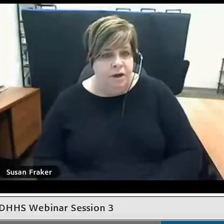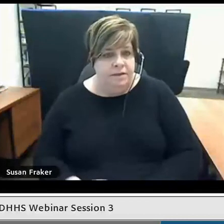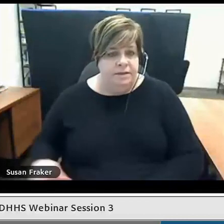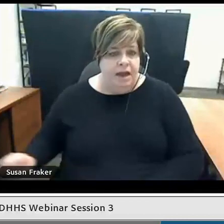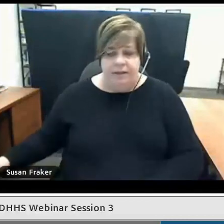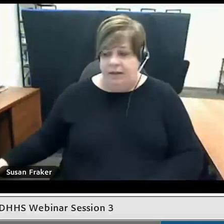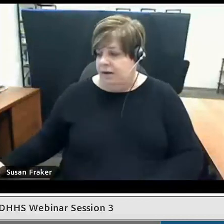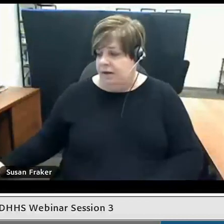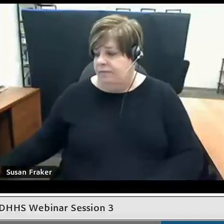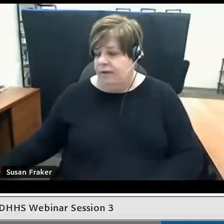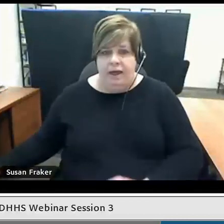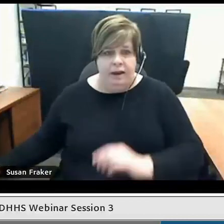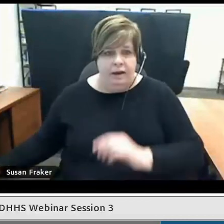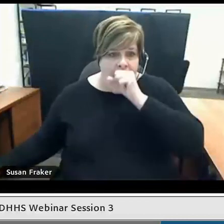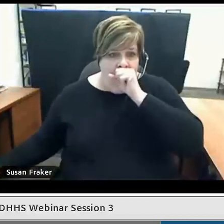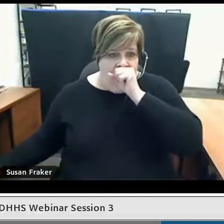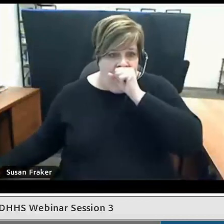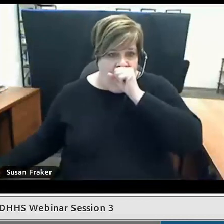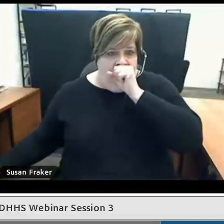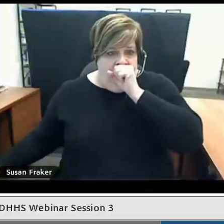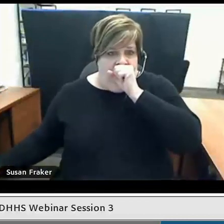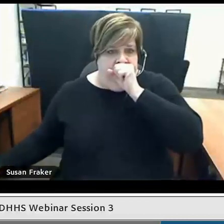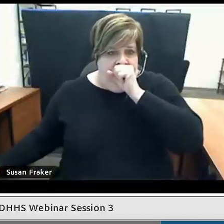person talks at a time and they clarify that.